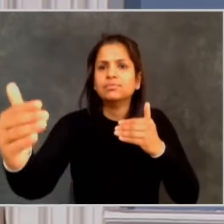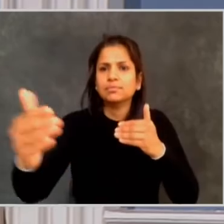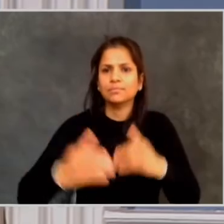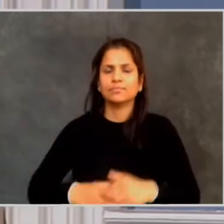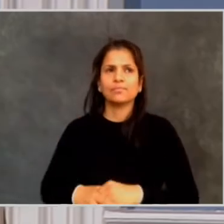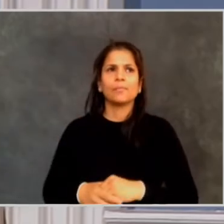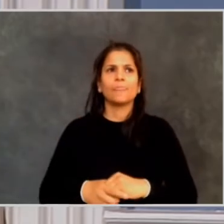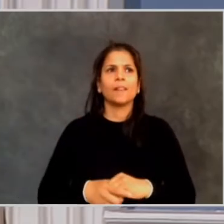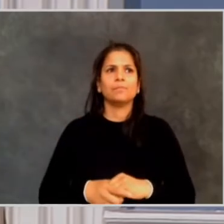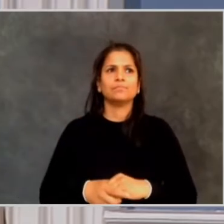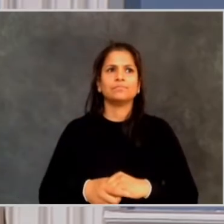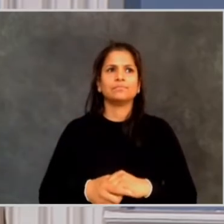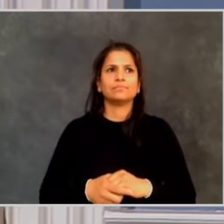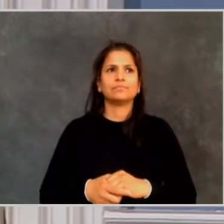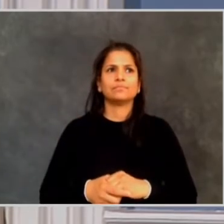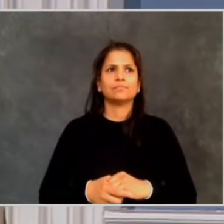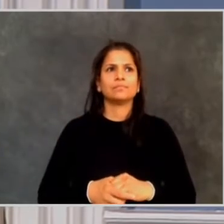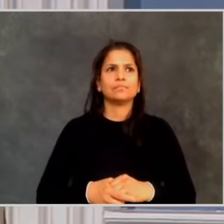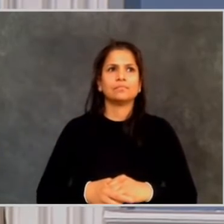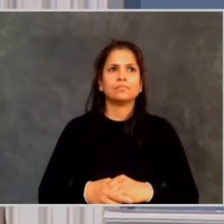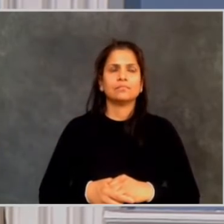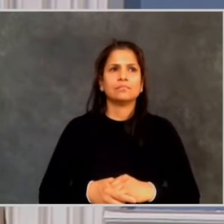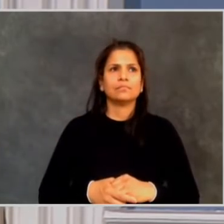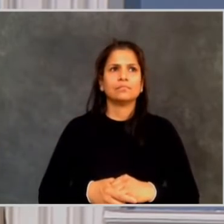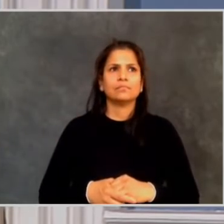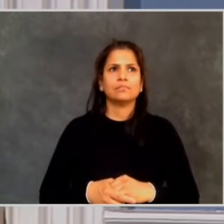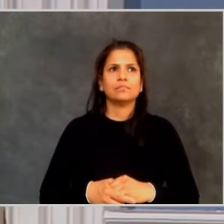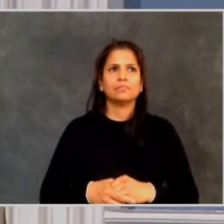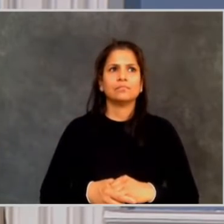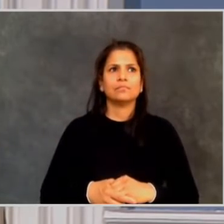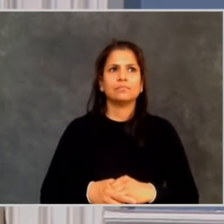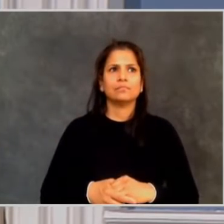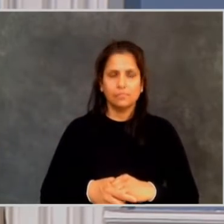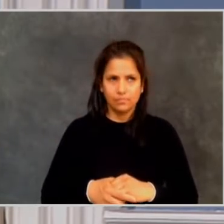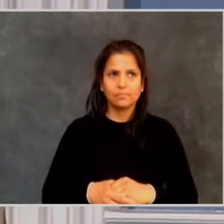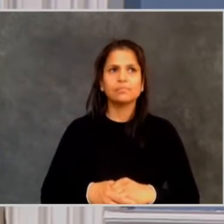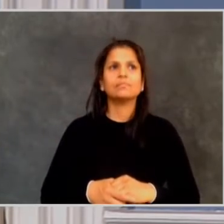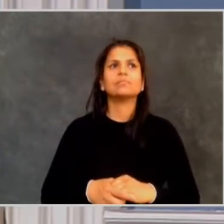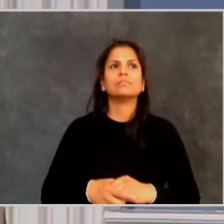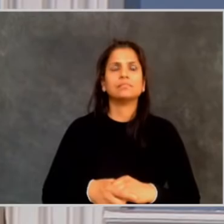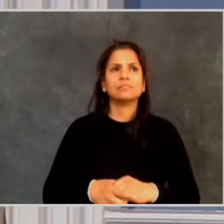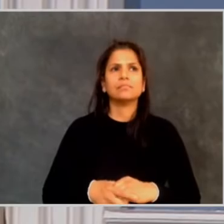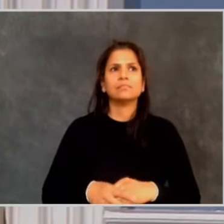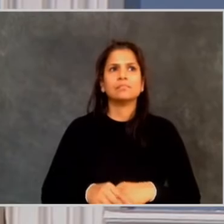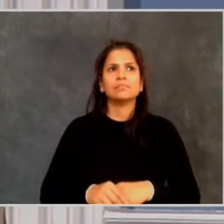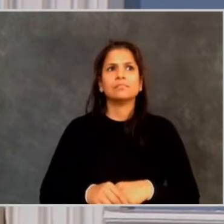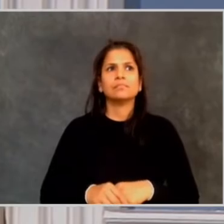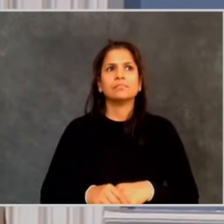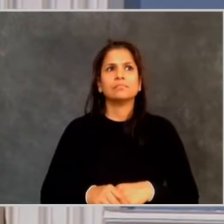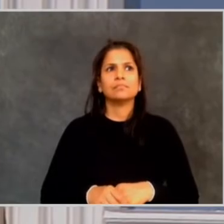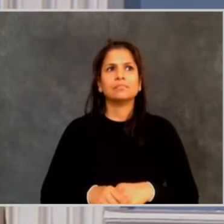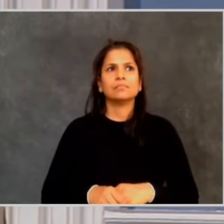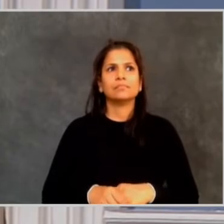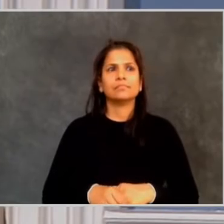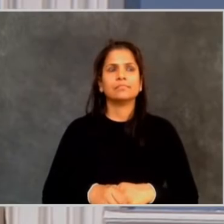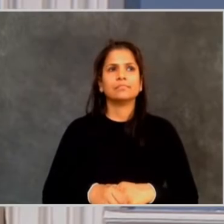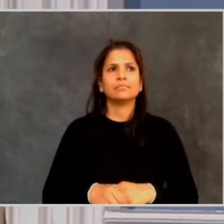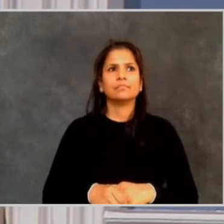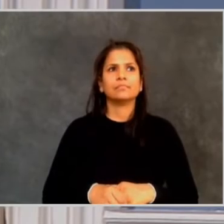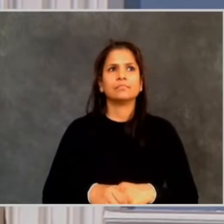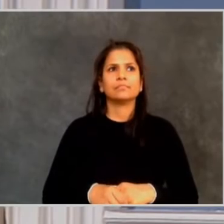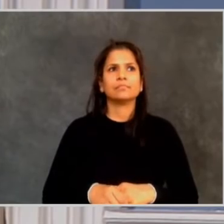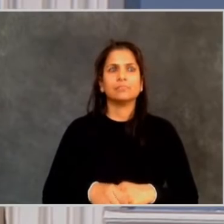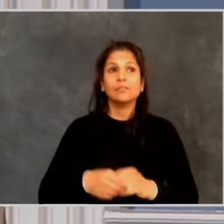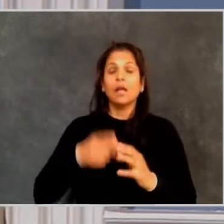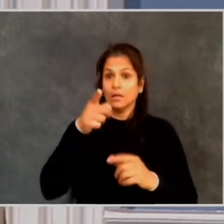recognize that, as the mayor laid out, these folks are overwhelmed with taking care of patients, but it doesn't take away from